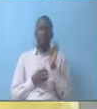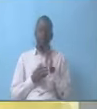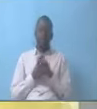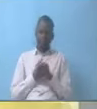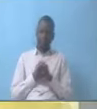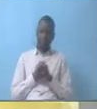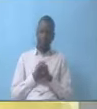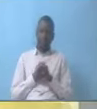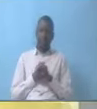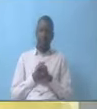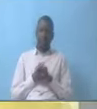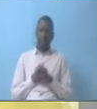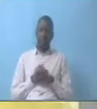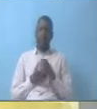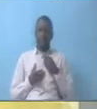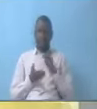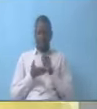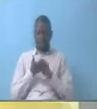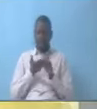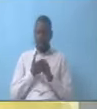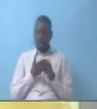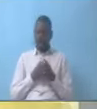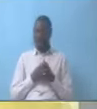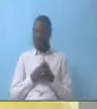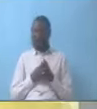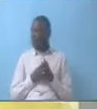I concluded as follows. Lila wax nak.